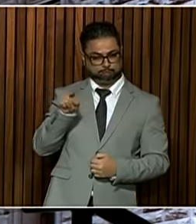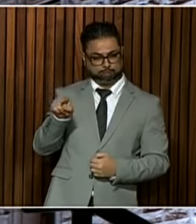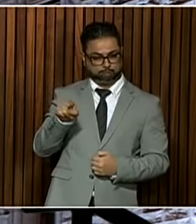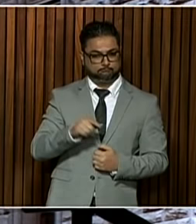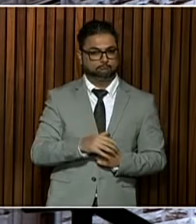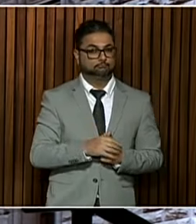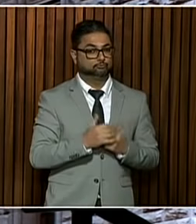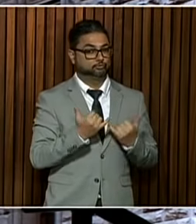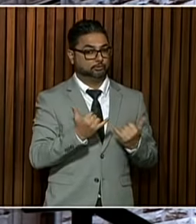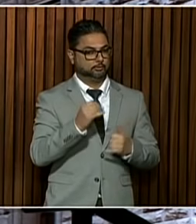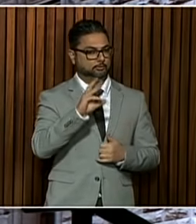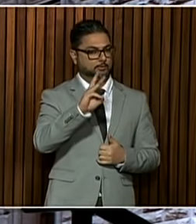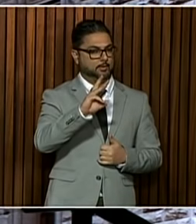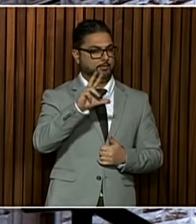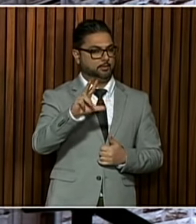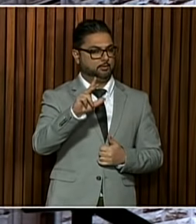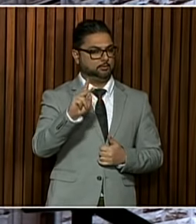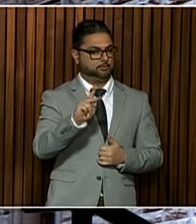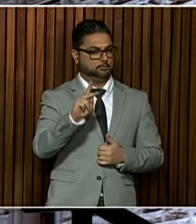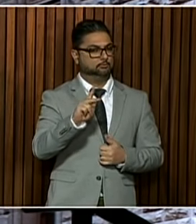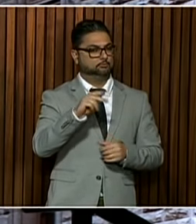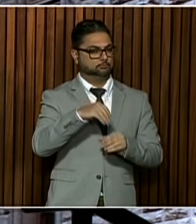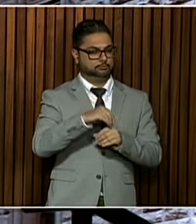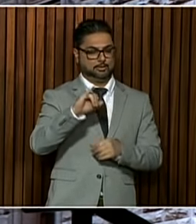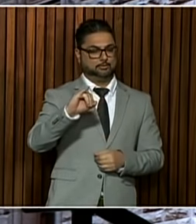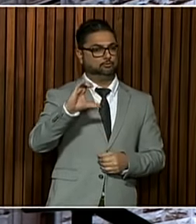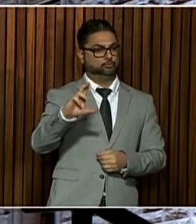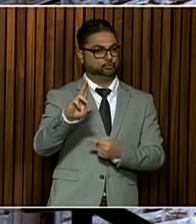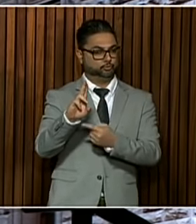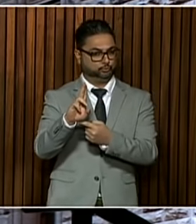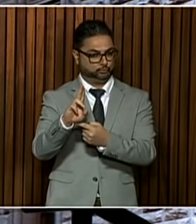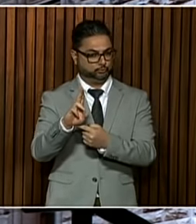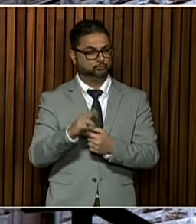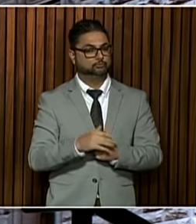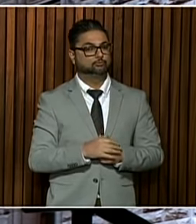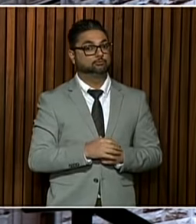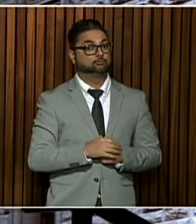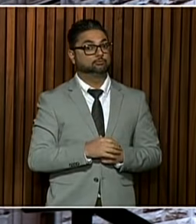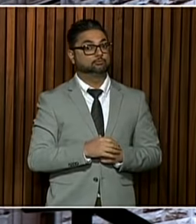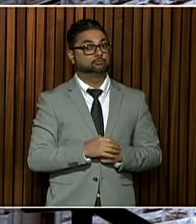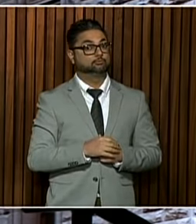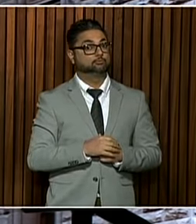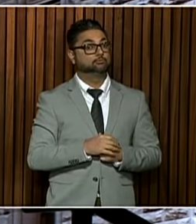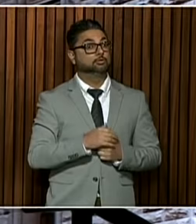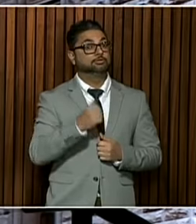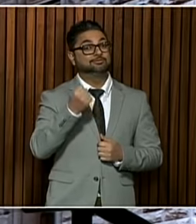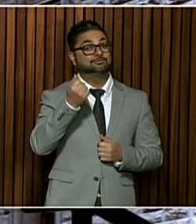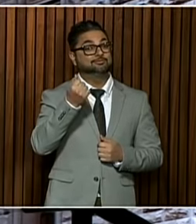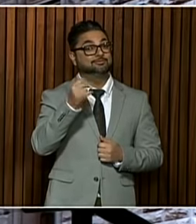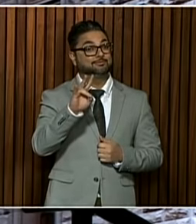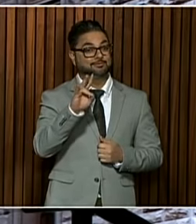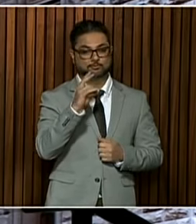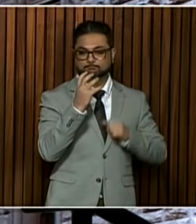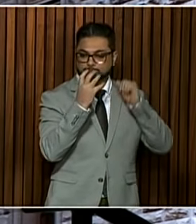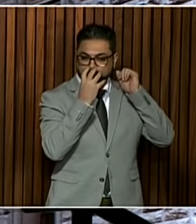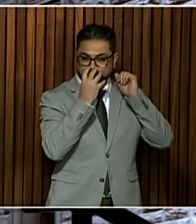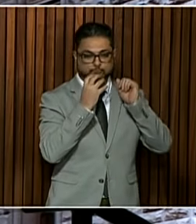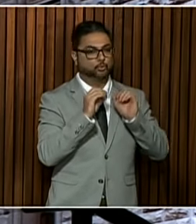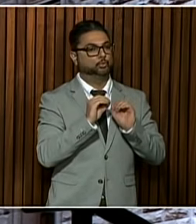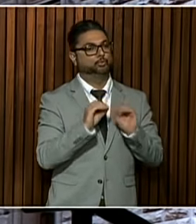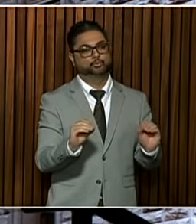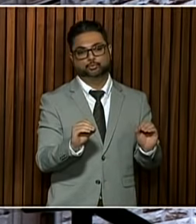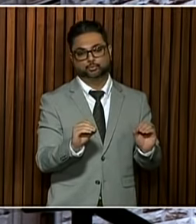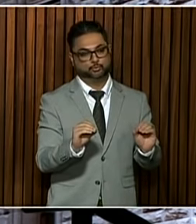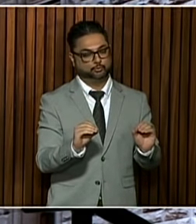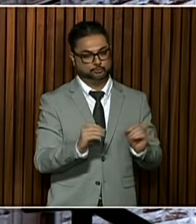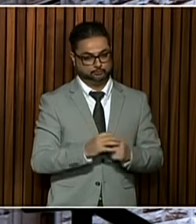ICU, 46 in ICU, and 17 are not ventilated in those settings there. So we continue to see that number slowly coming